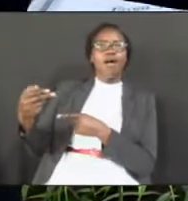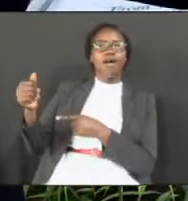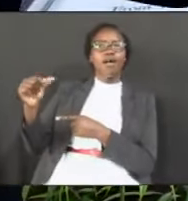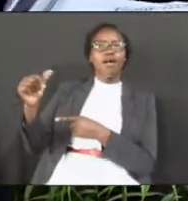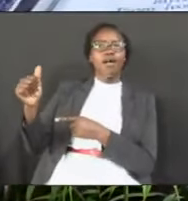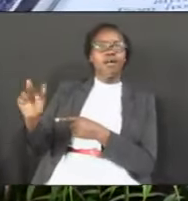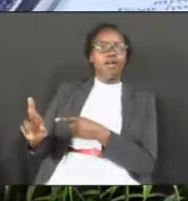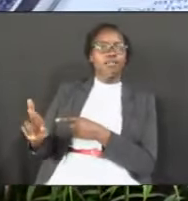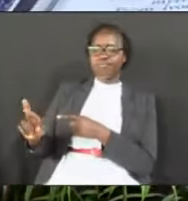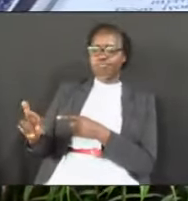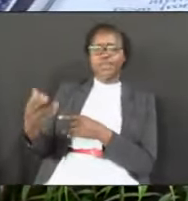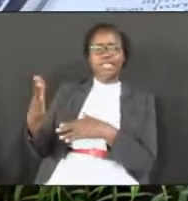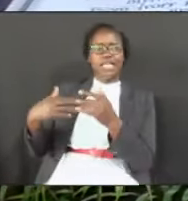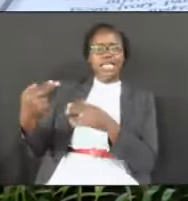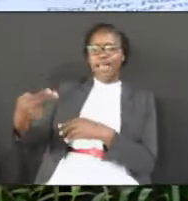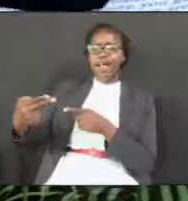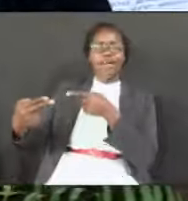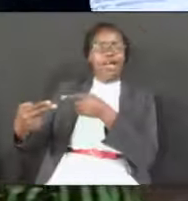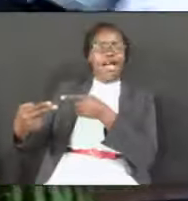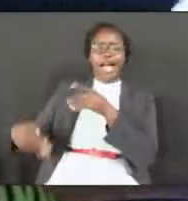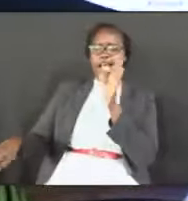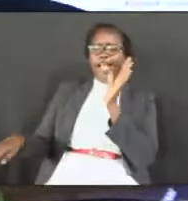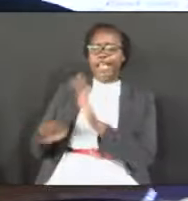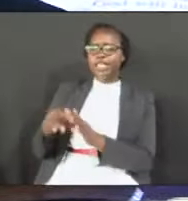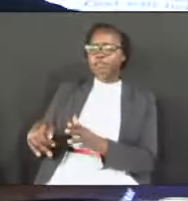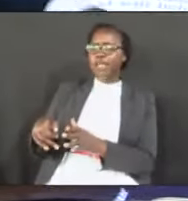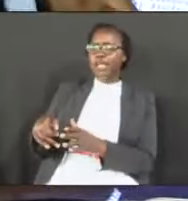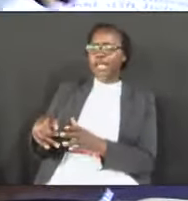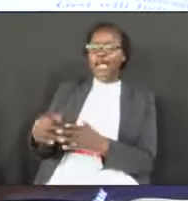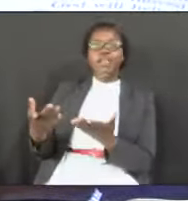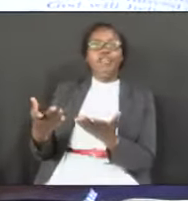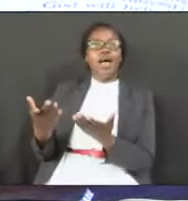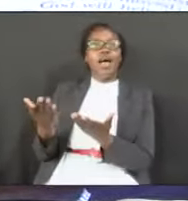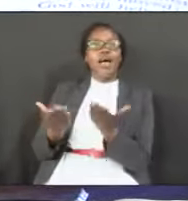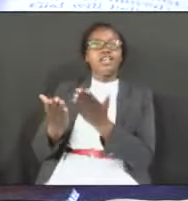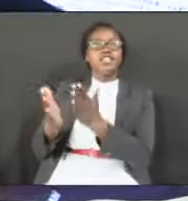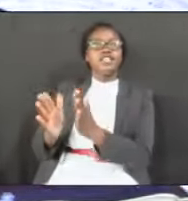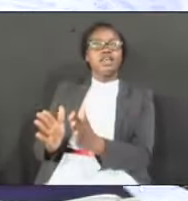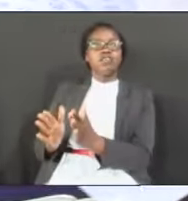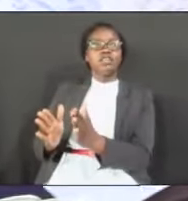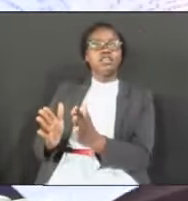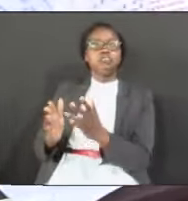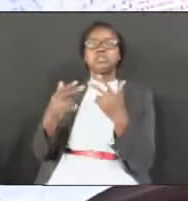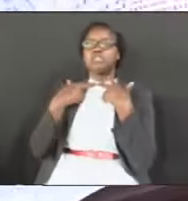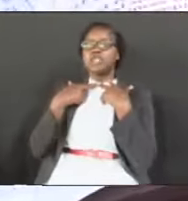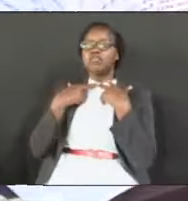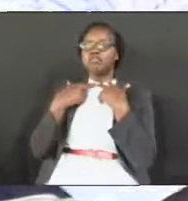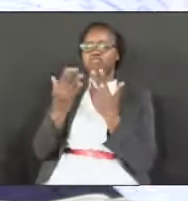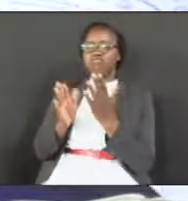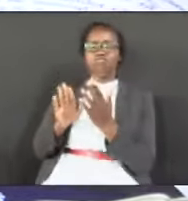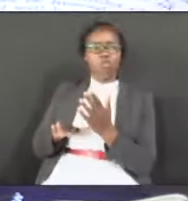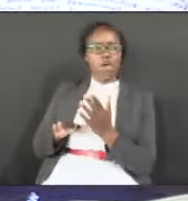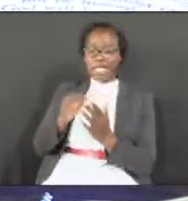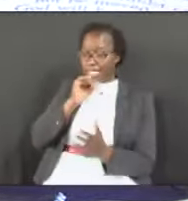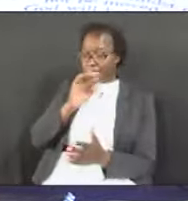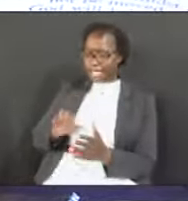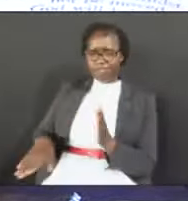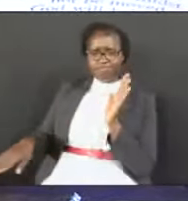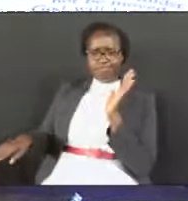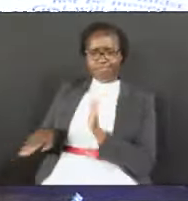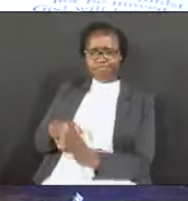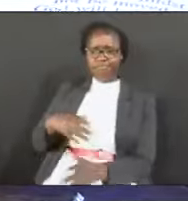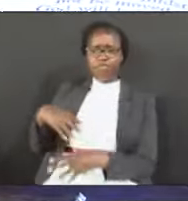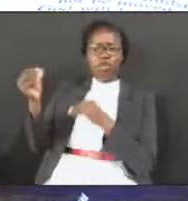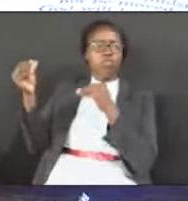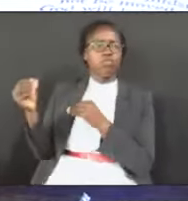Expel the bond servant, the bond woman, and her son. Expel. No,